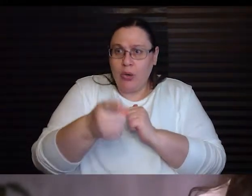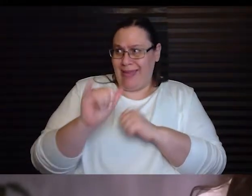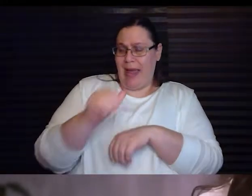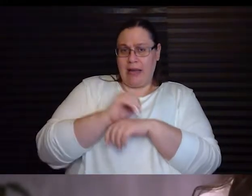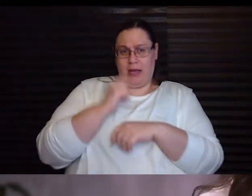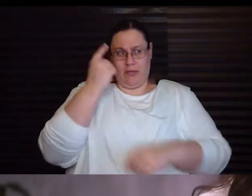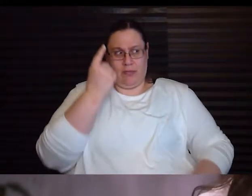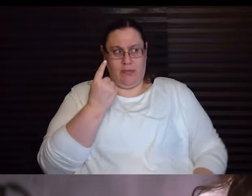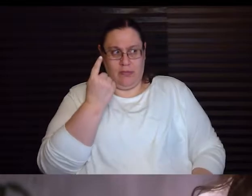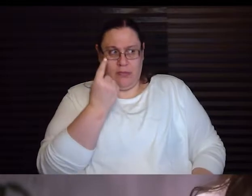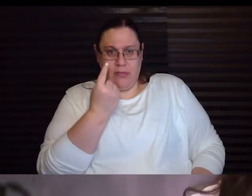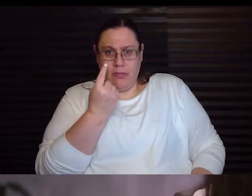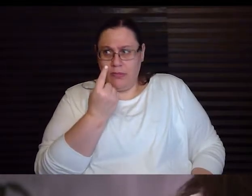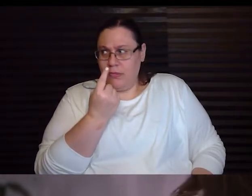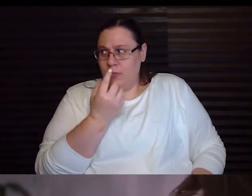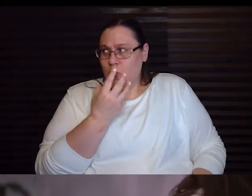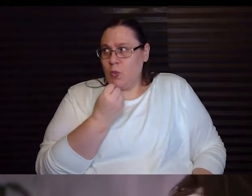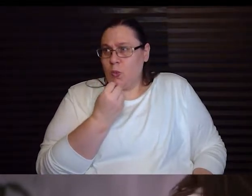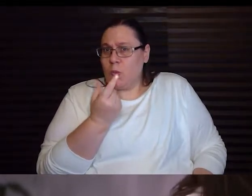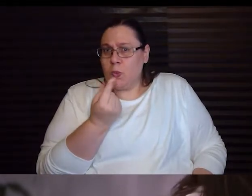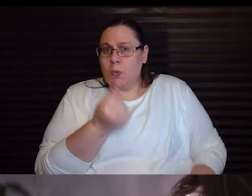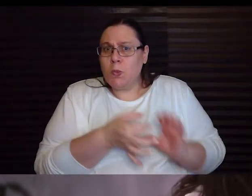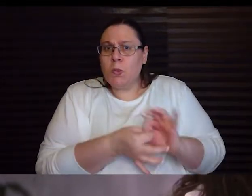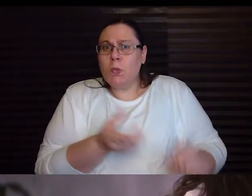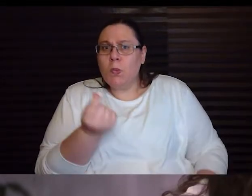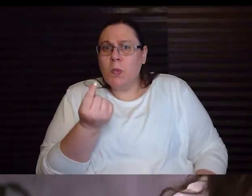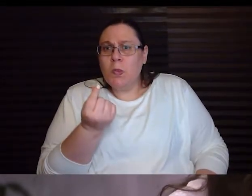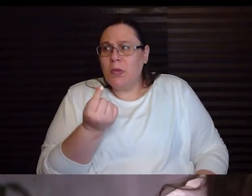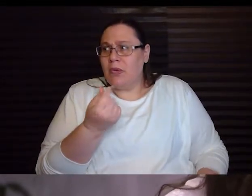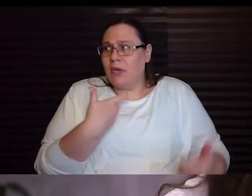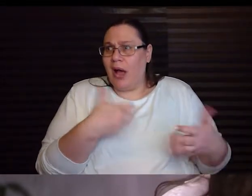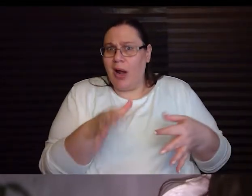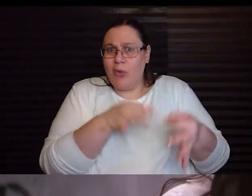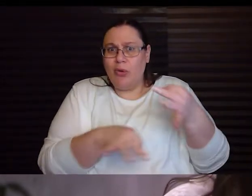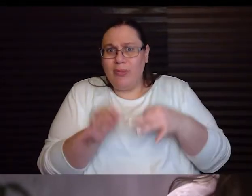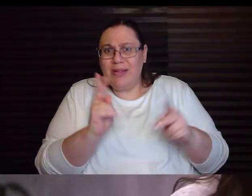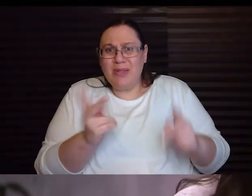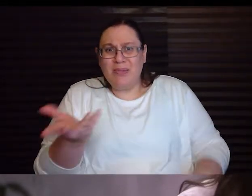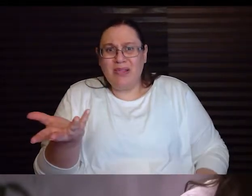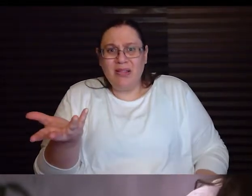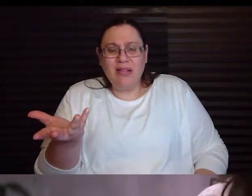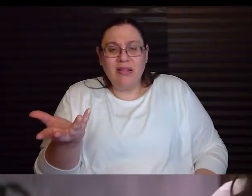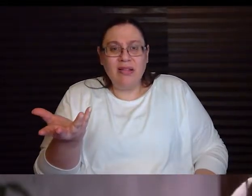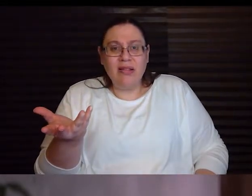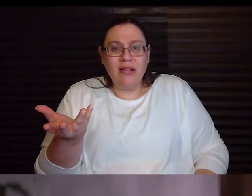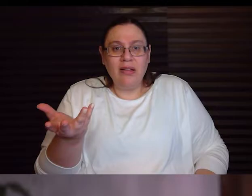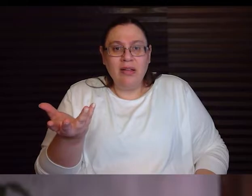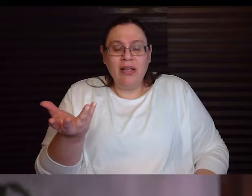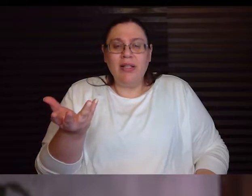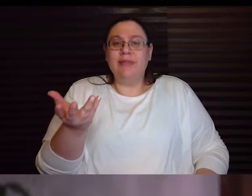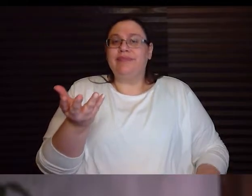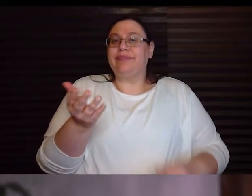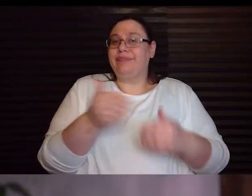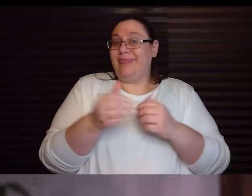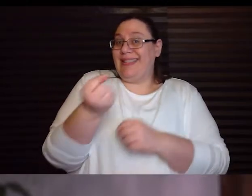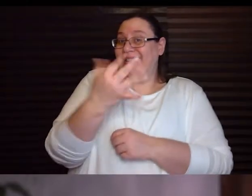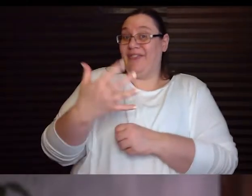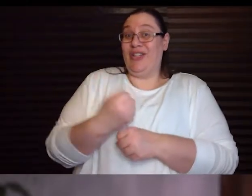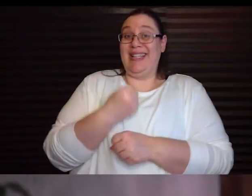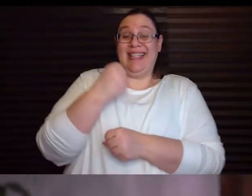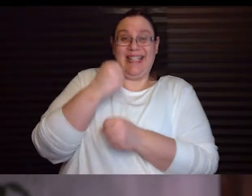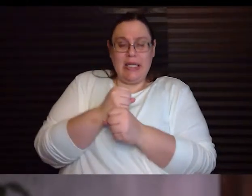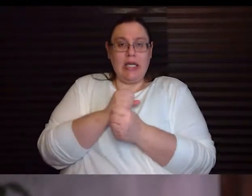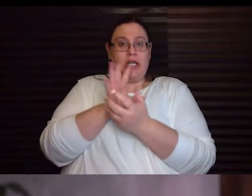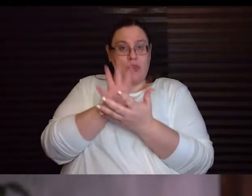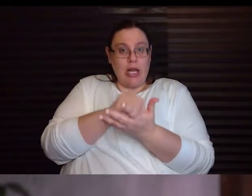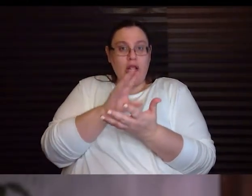that night, what did the Jews have to do with this? I don't want to replace you. Well, we spent the next several